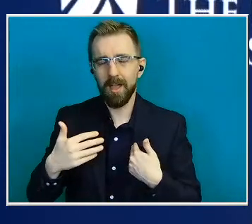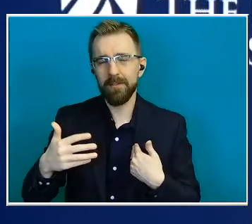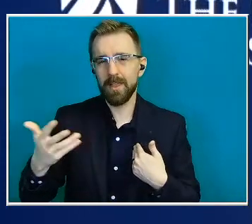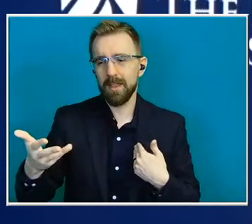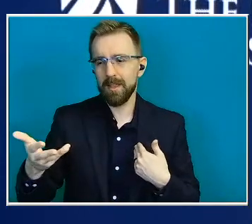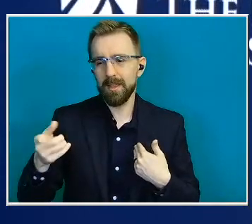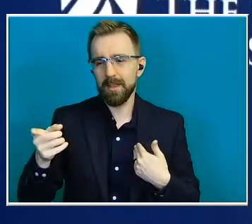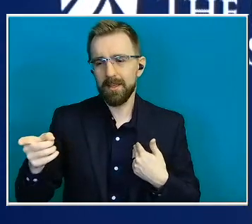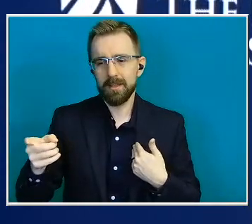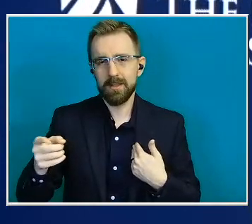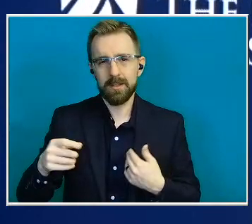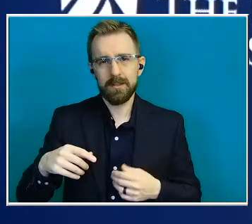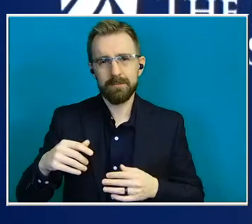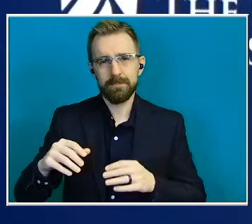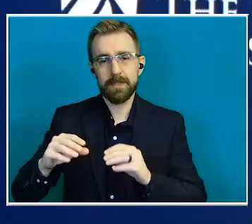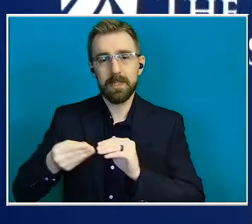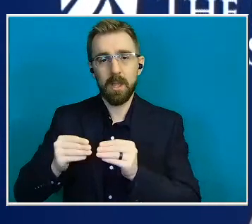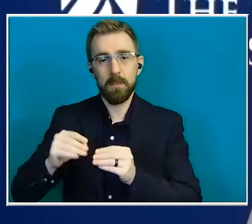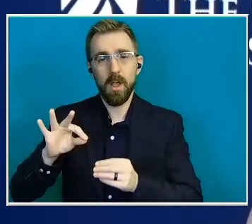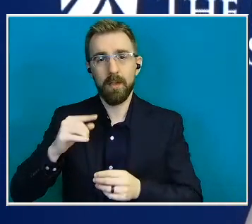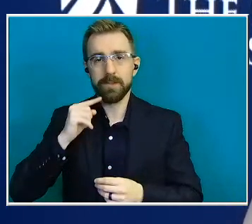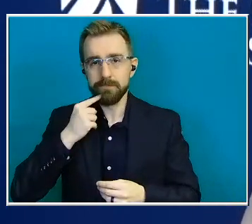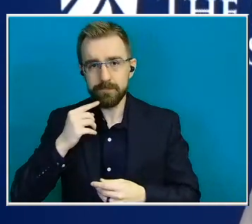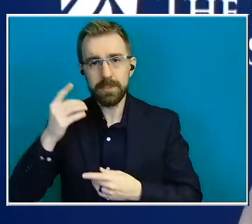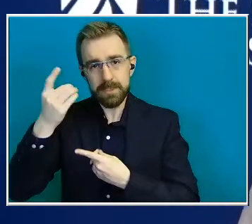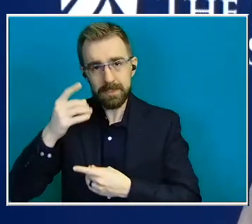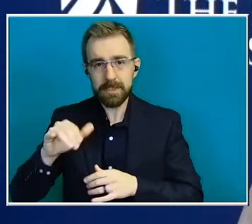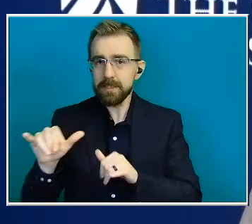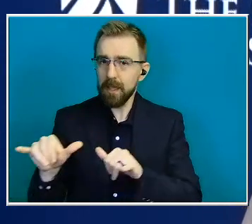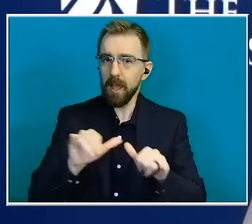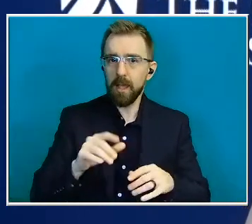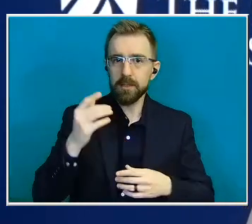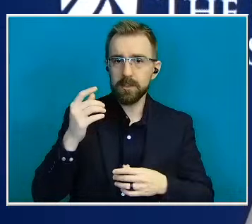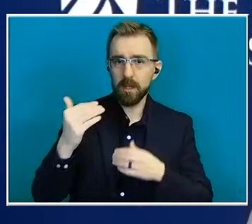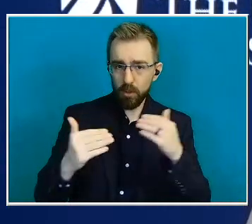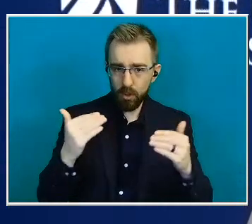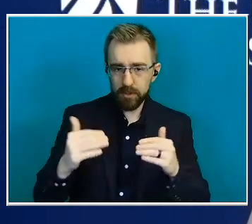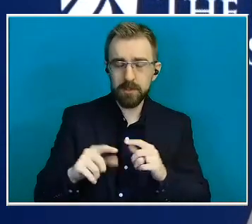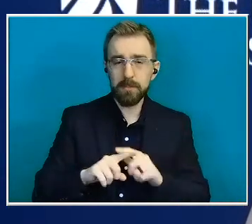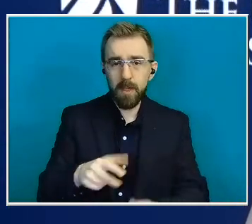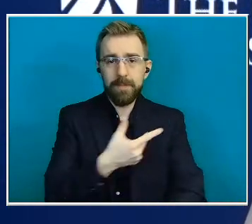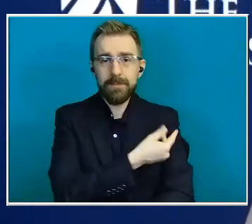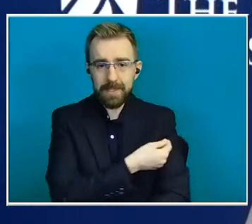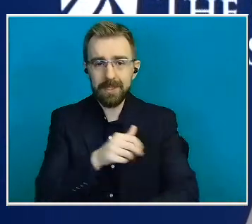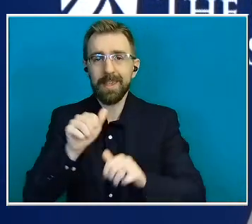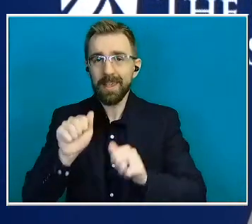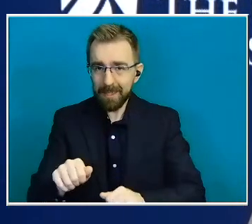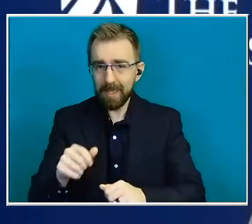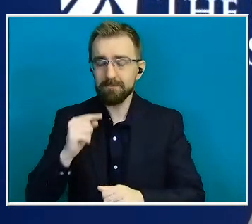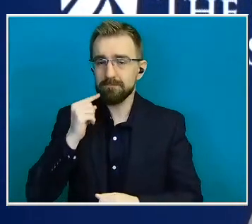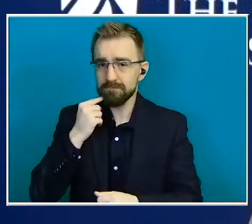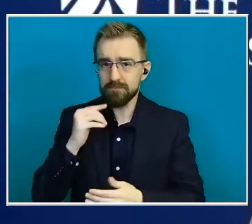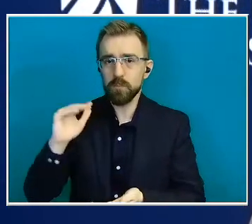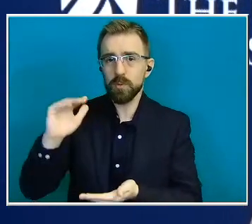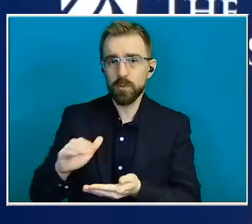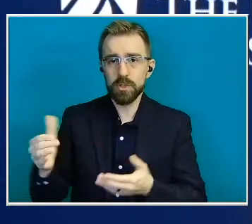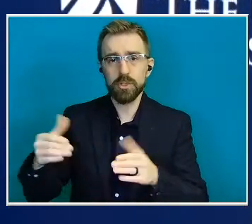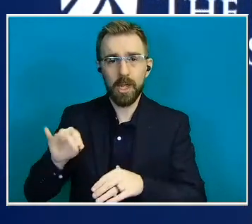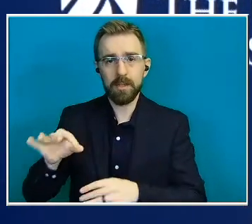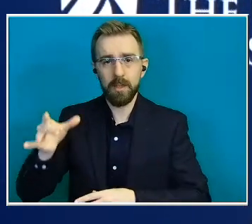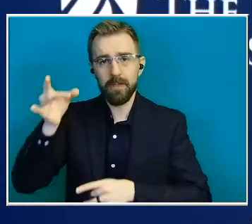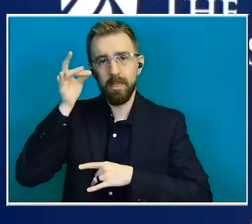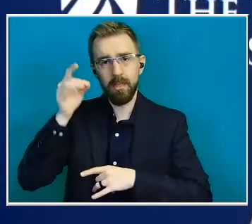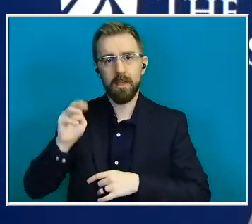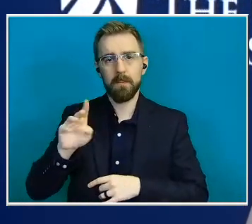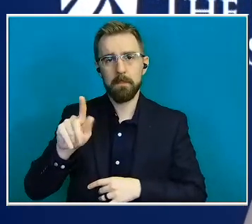proportion of severity of disease as adults, the vaccination can significantly reduce their chance of getting that multi-system